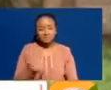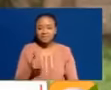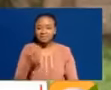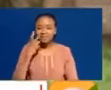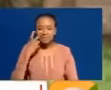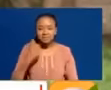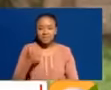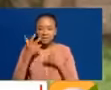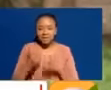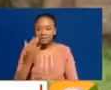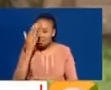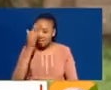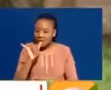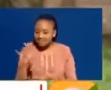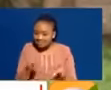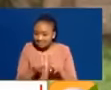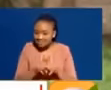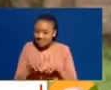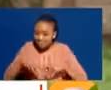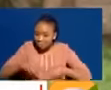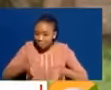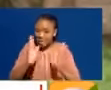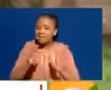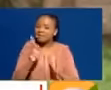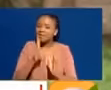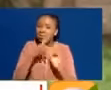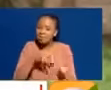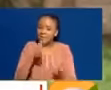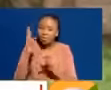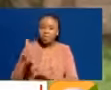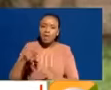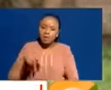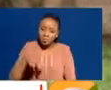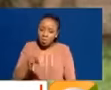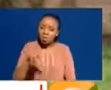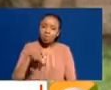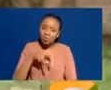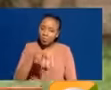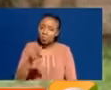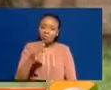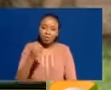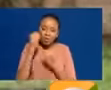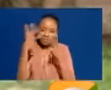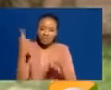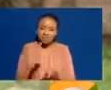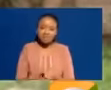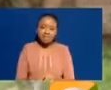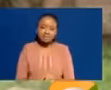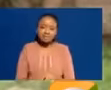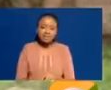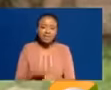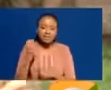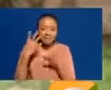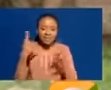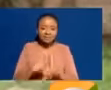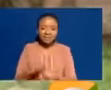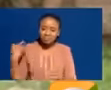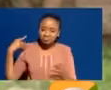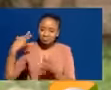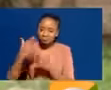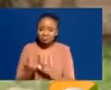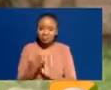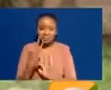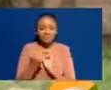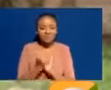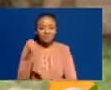so unfortunate that road is the same route he has used more than 300, 400 times for the last 13, 15